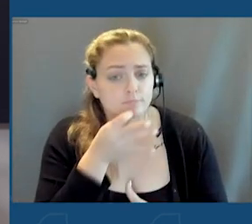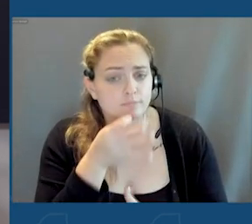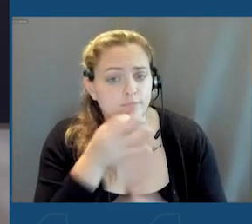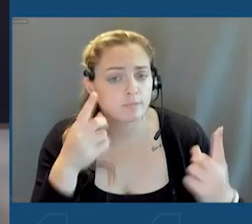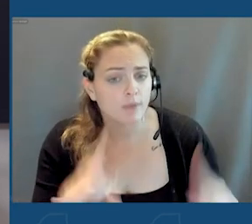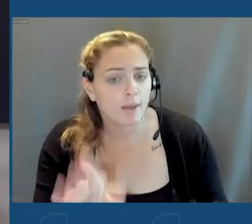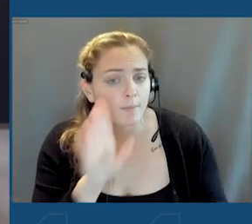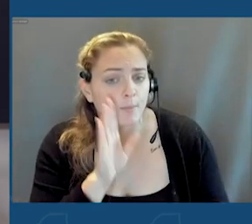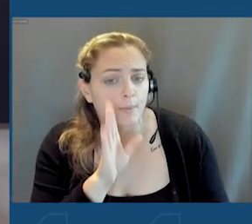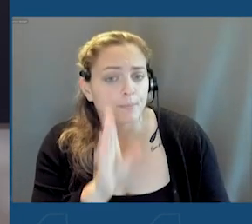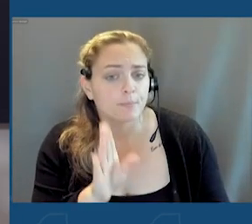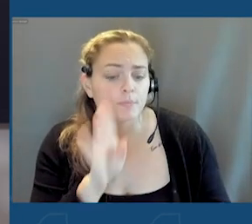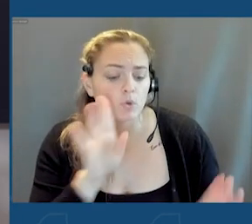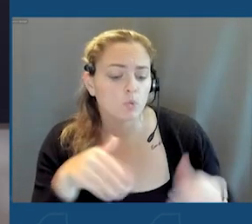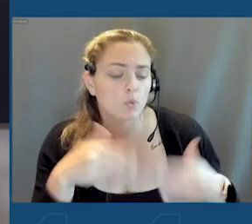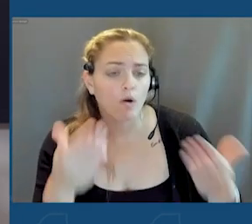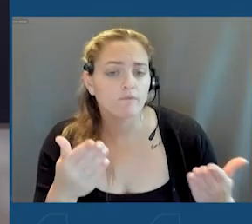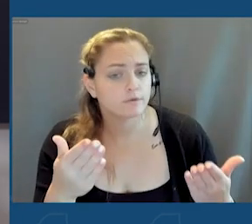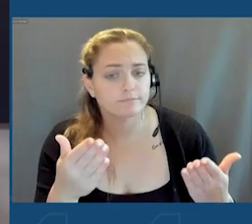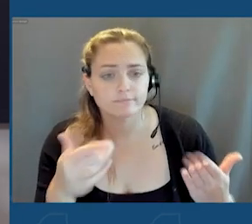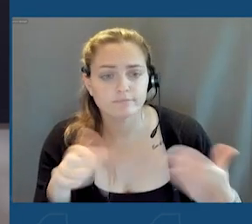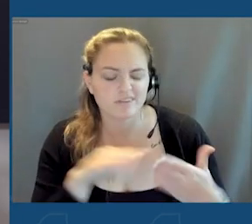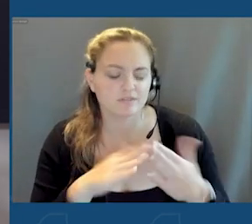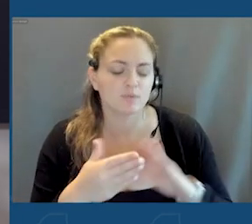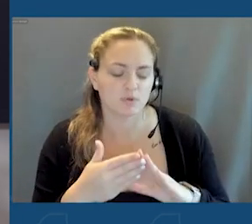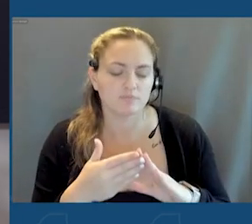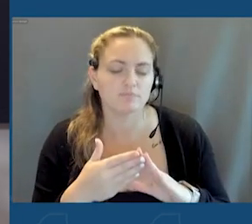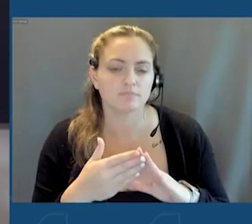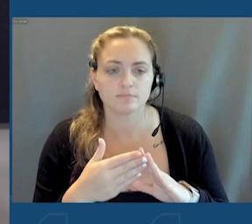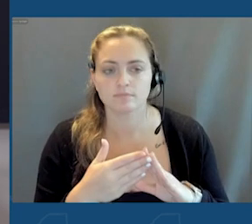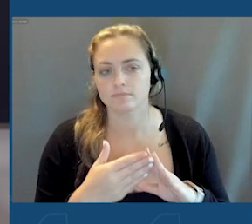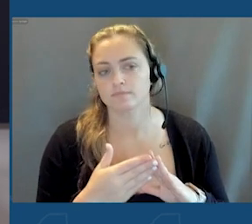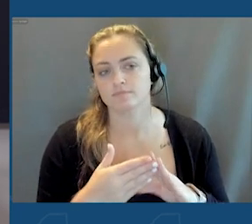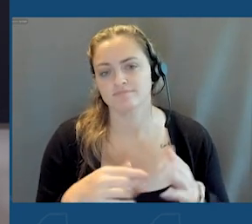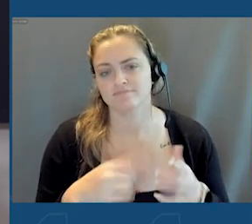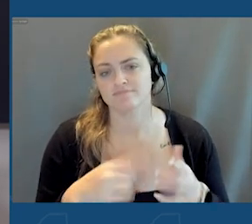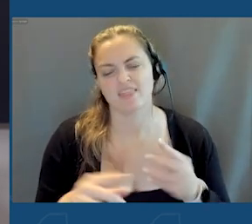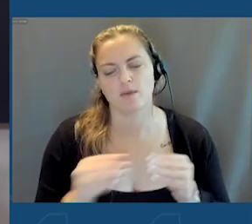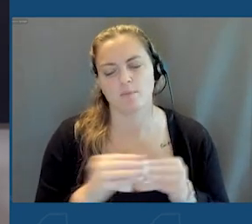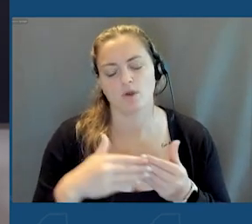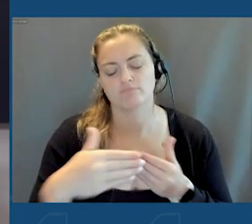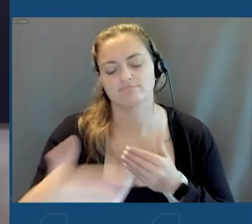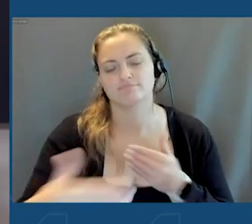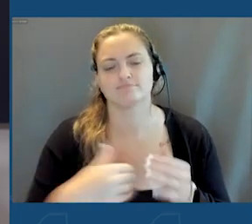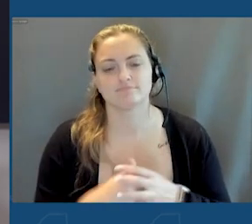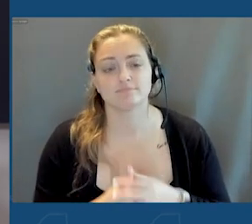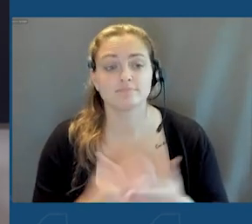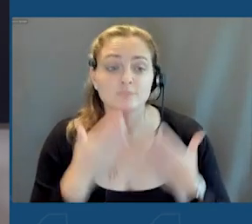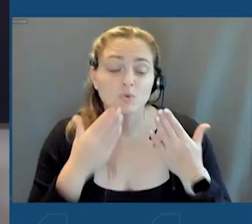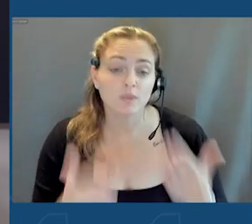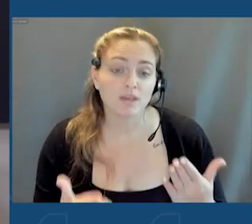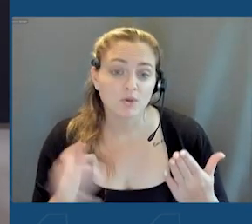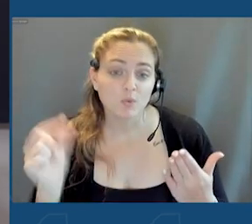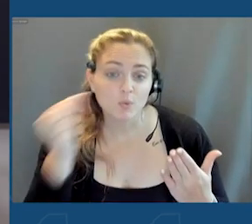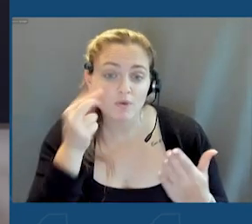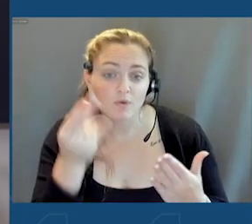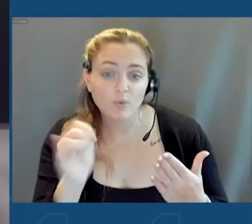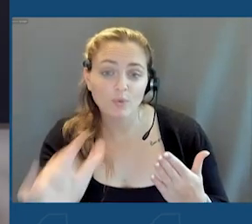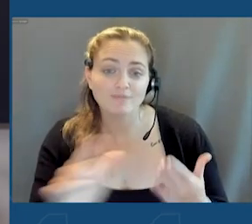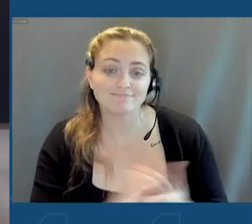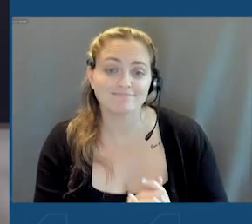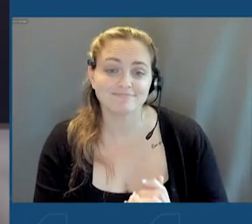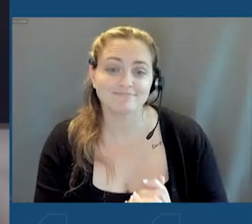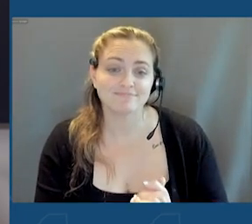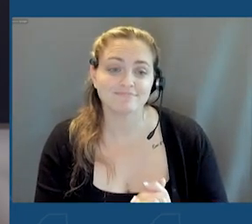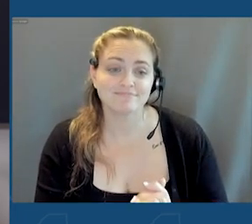have to offer to this community and then on. So thank you, Governor Hochul.